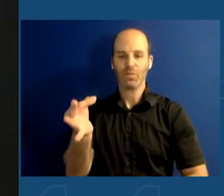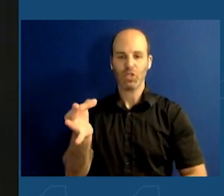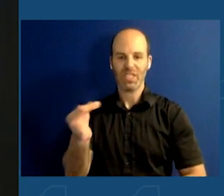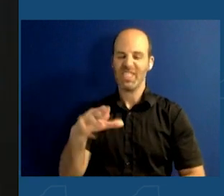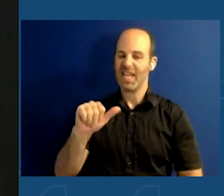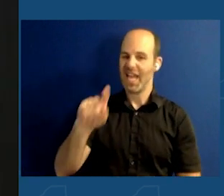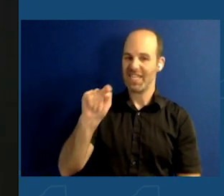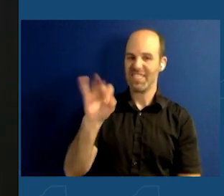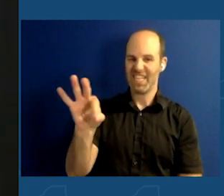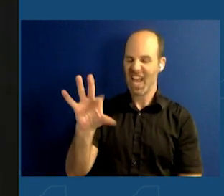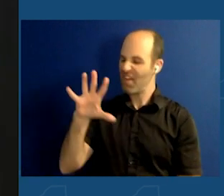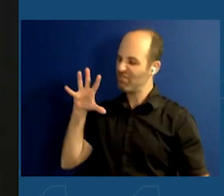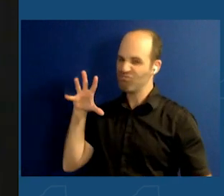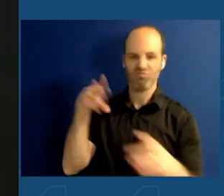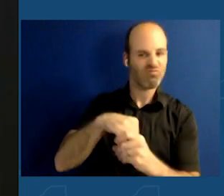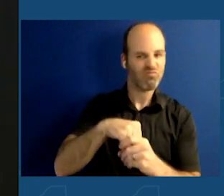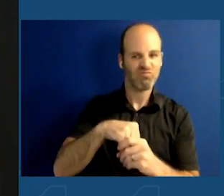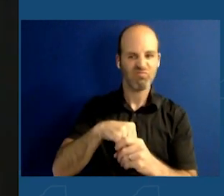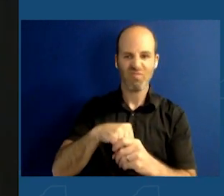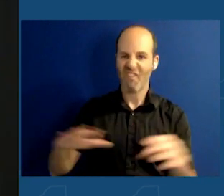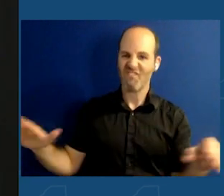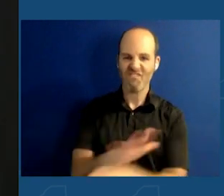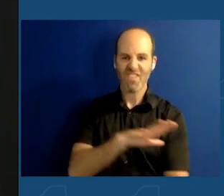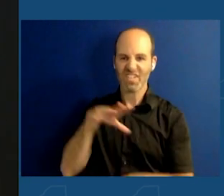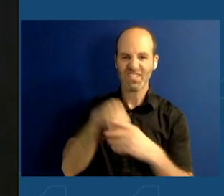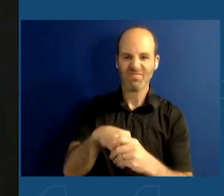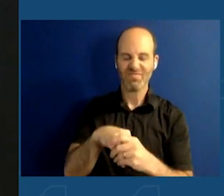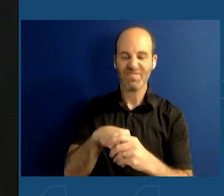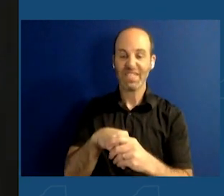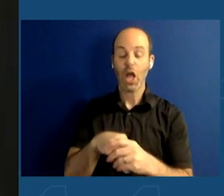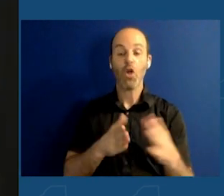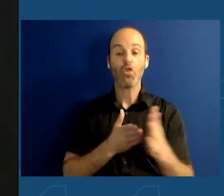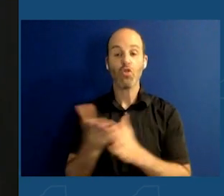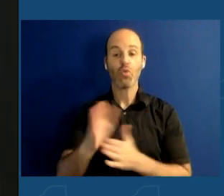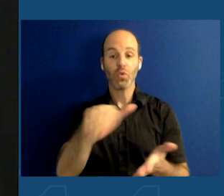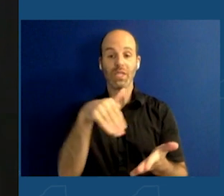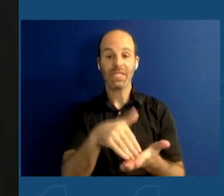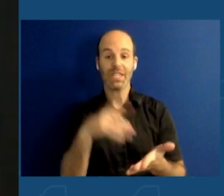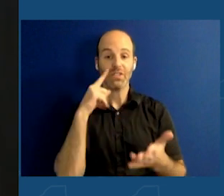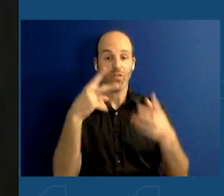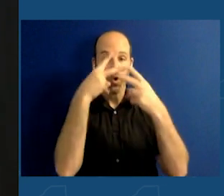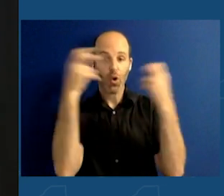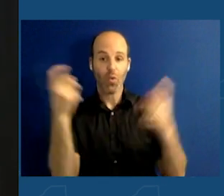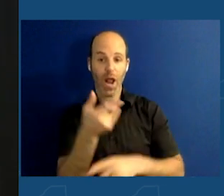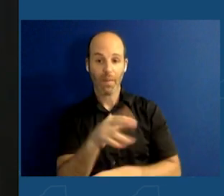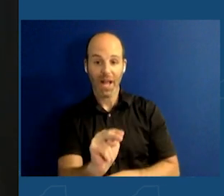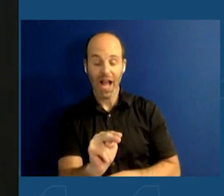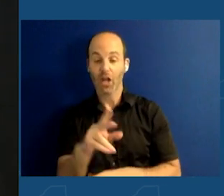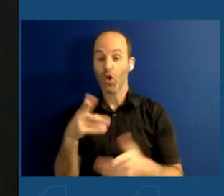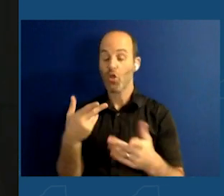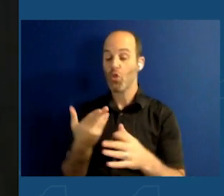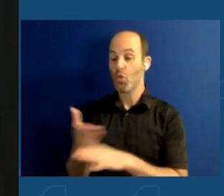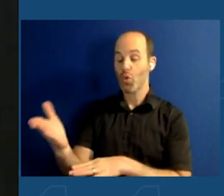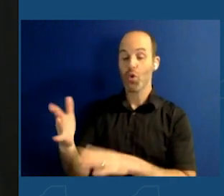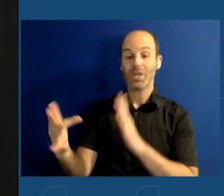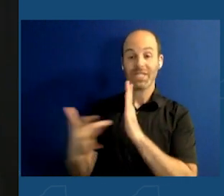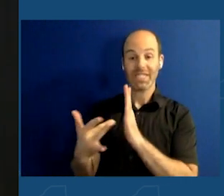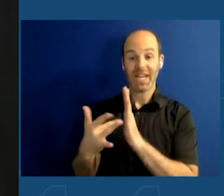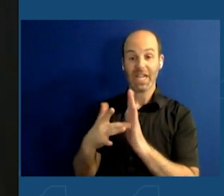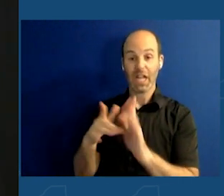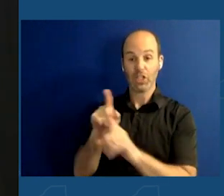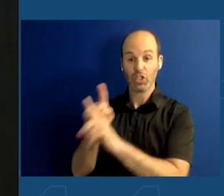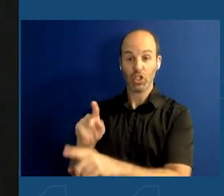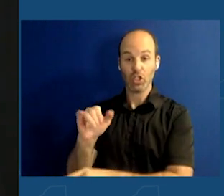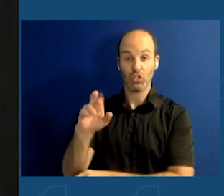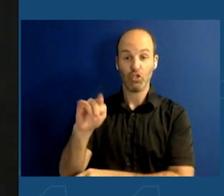in. Through the Crime Gun Intelligence Centers, through our E-Trace gun tracing system, and through, as the governor talked